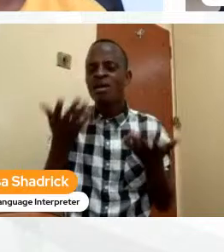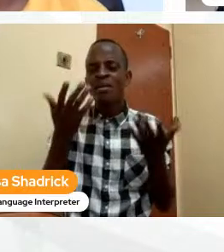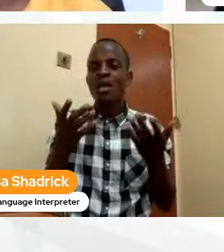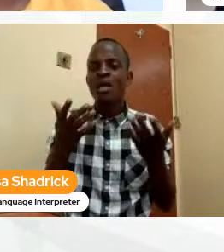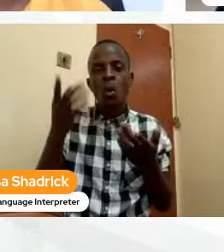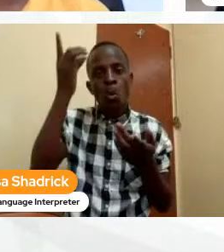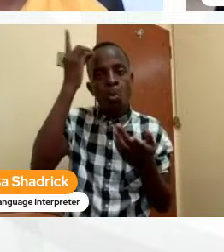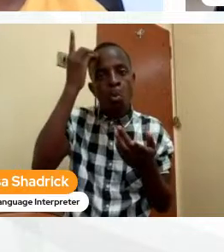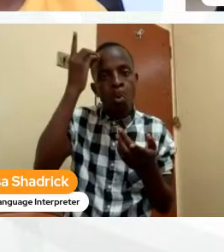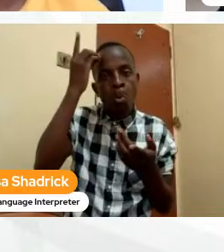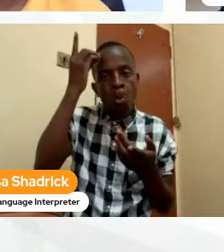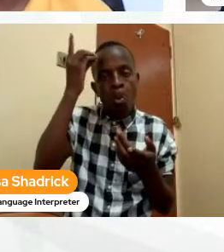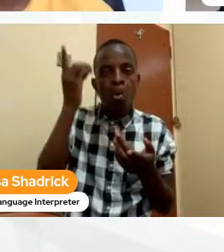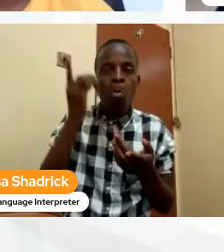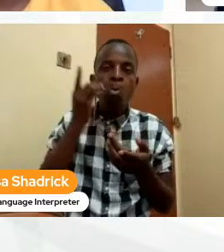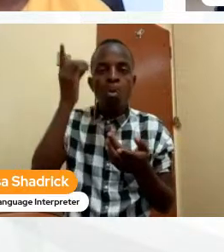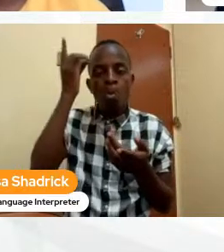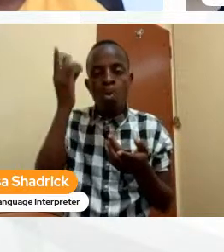Yeah.